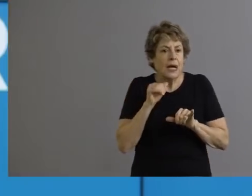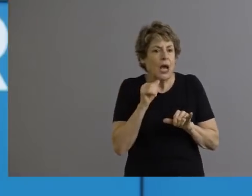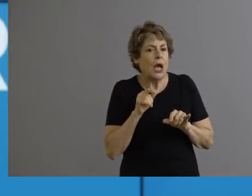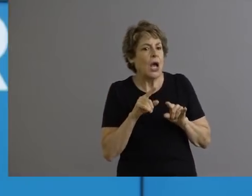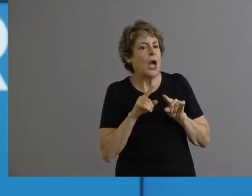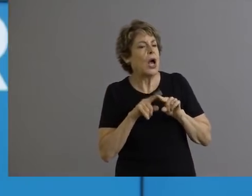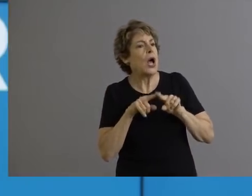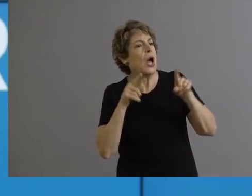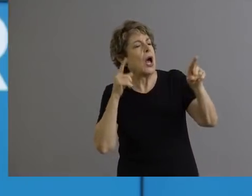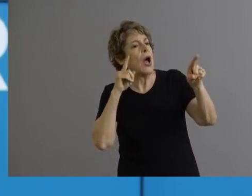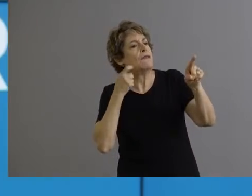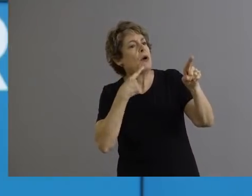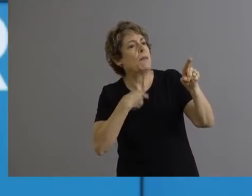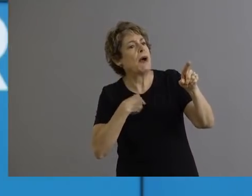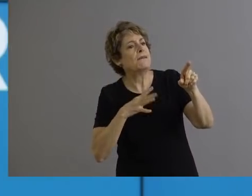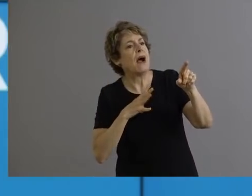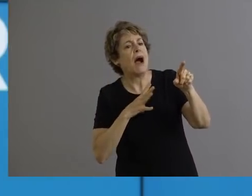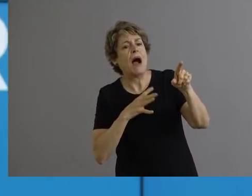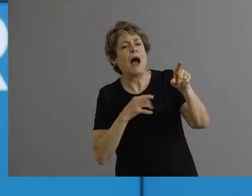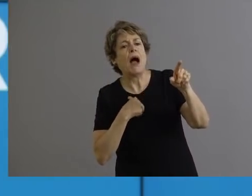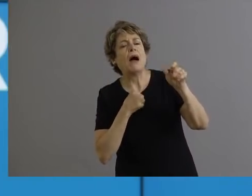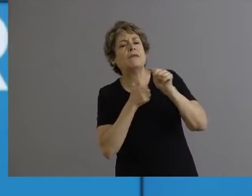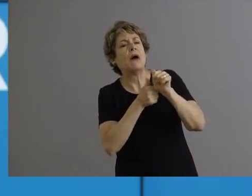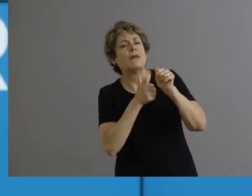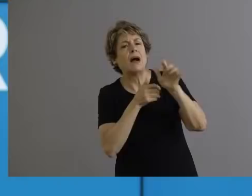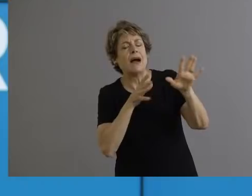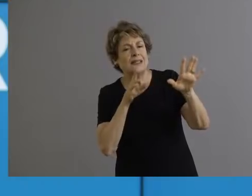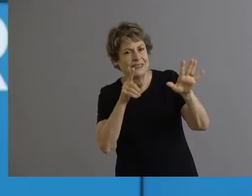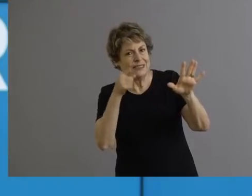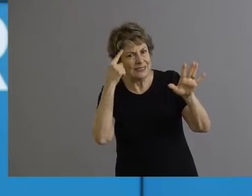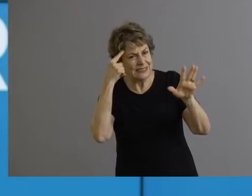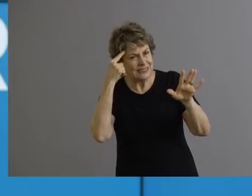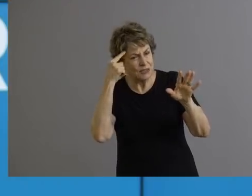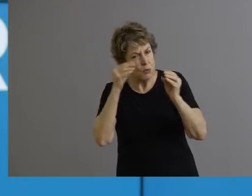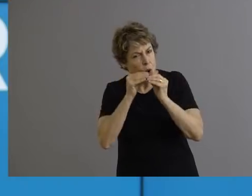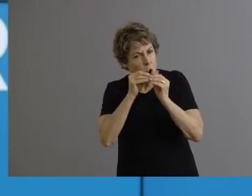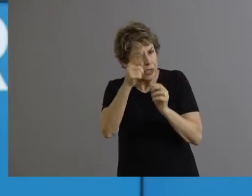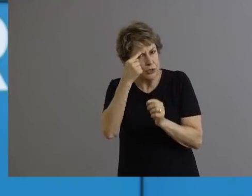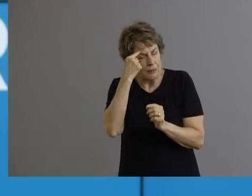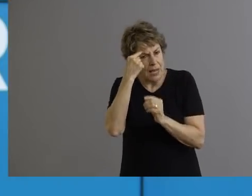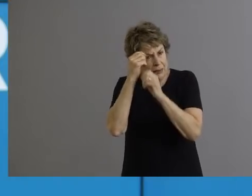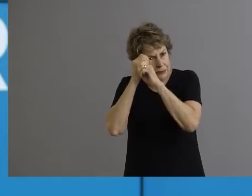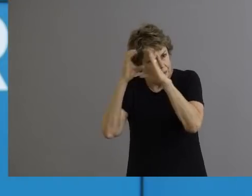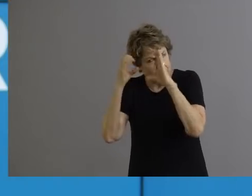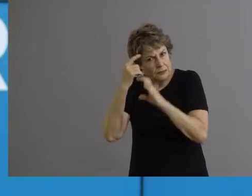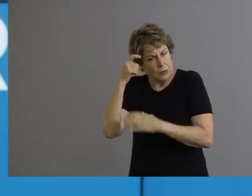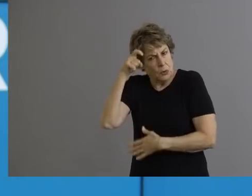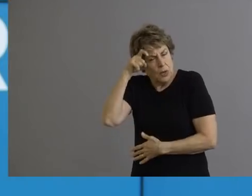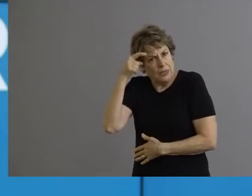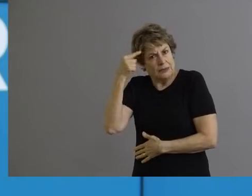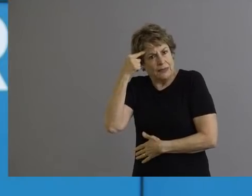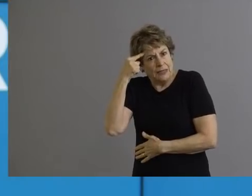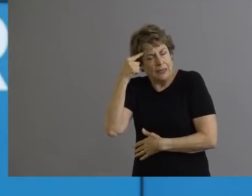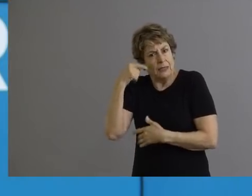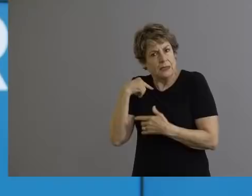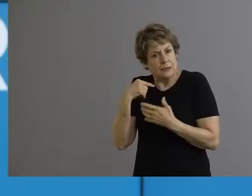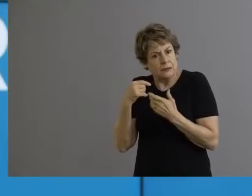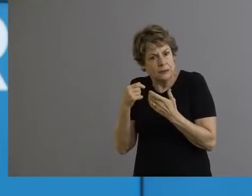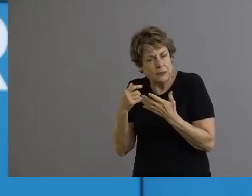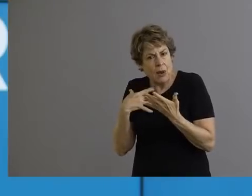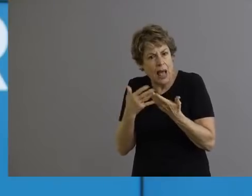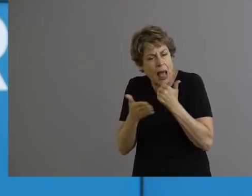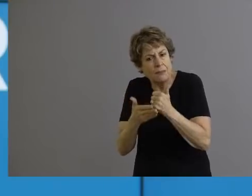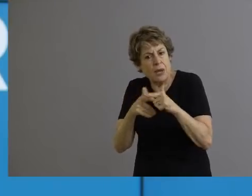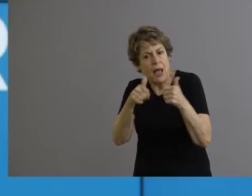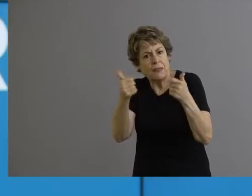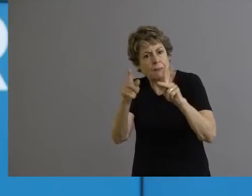peer pressure type situation. And that's what we've seen a lot of over the last several weeks in Arizona, and specifically